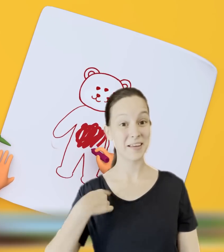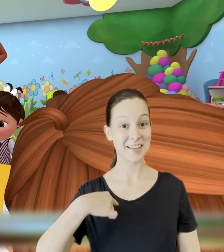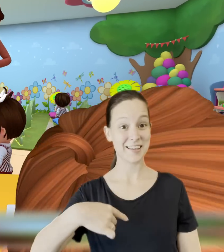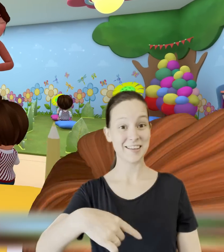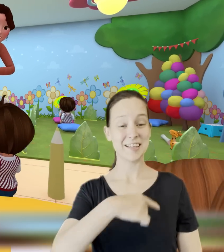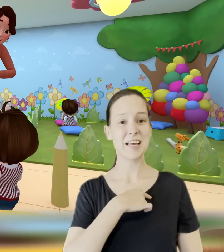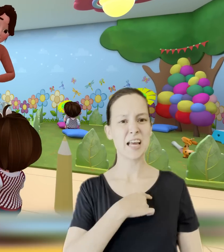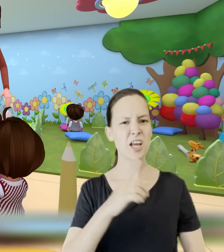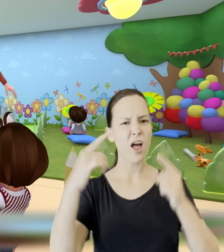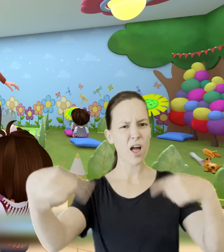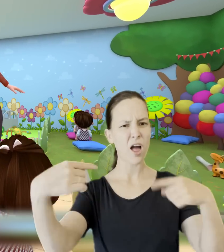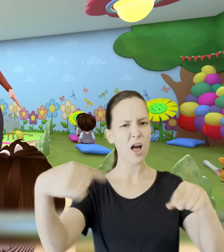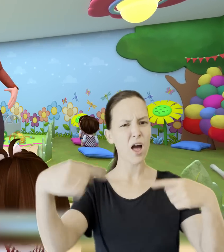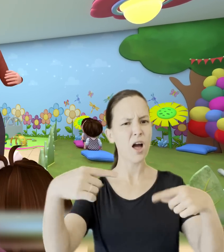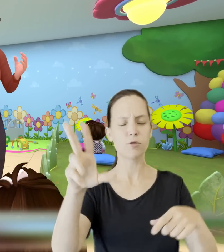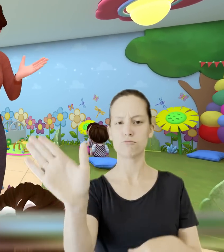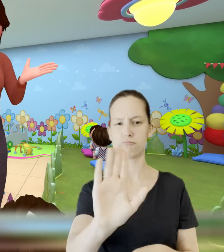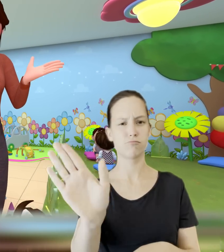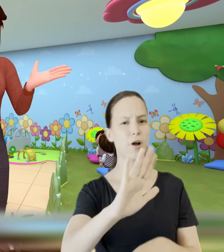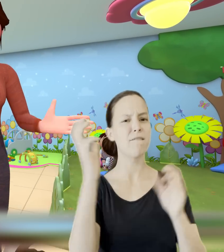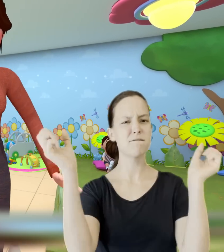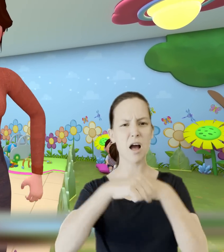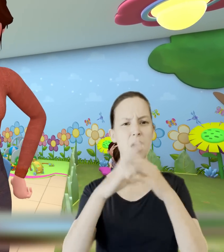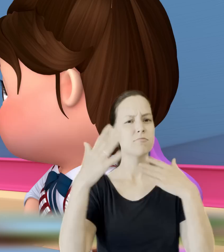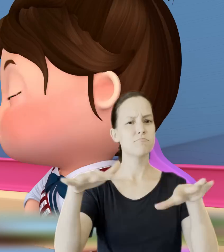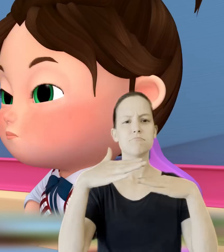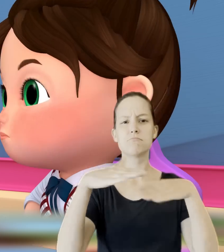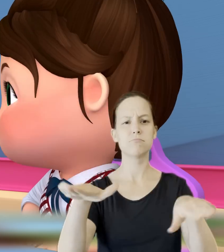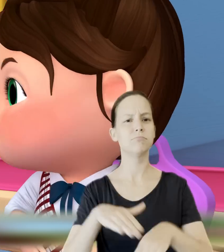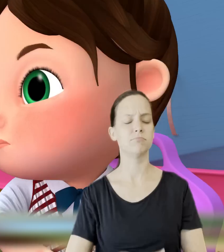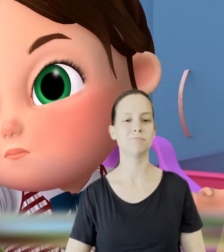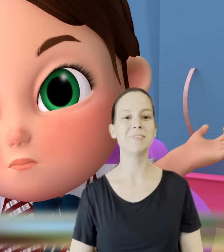la we don't argue we don't